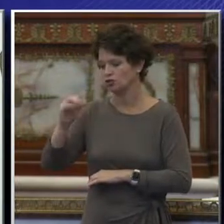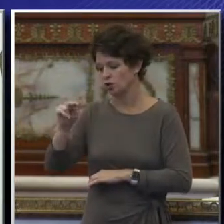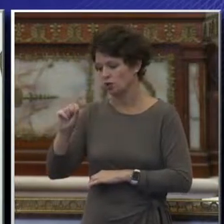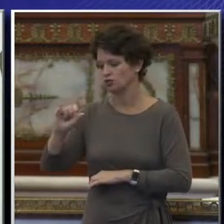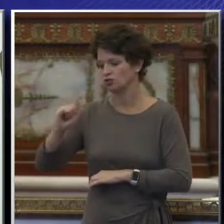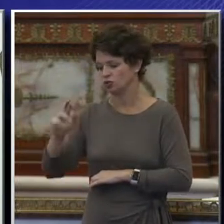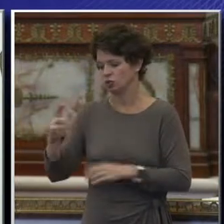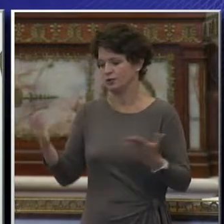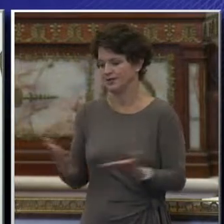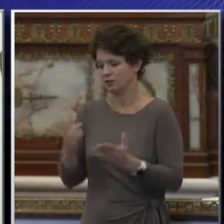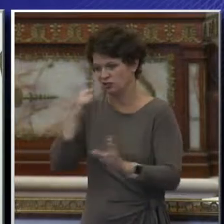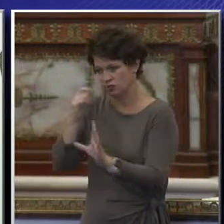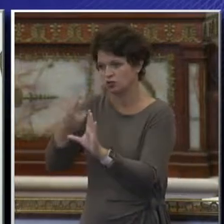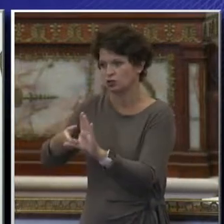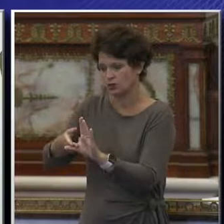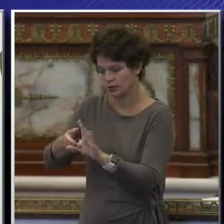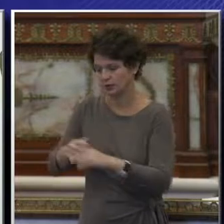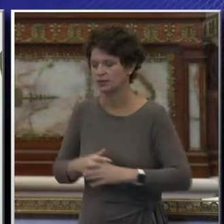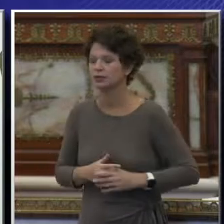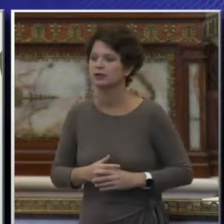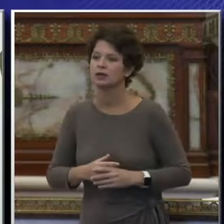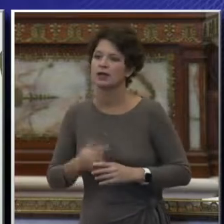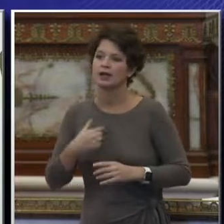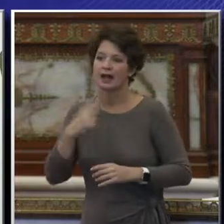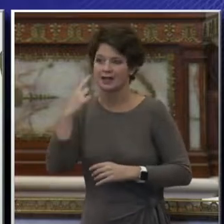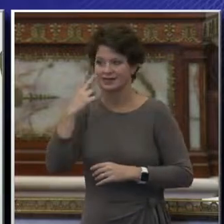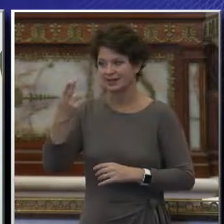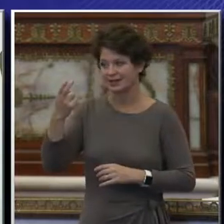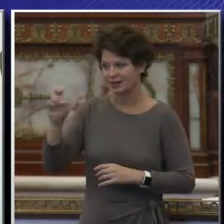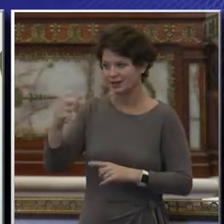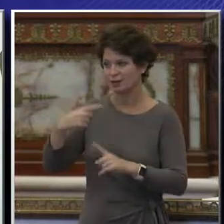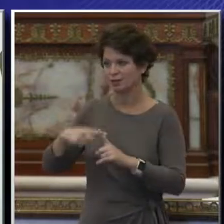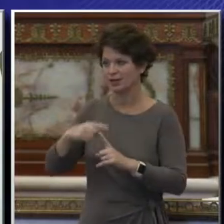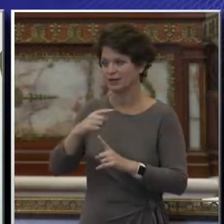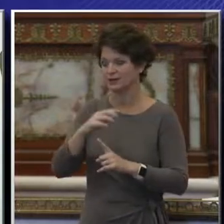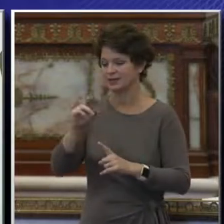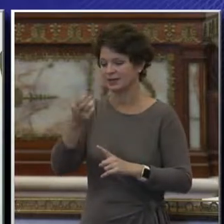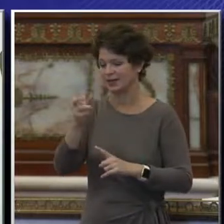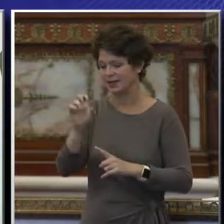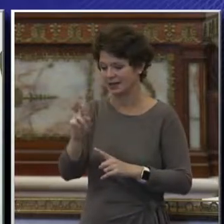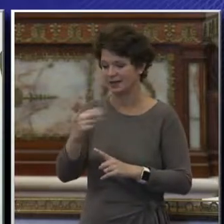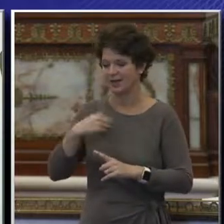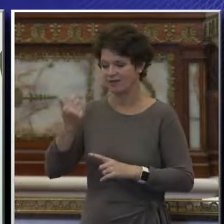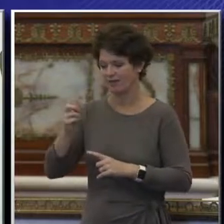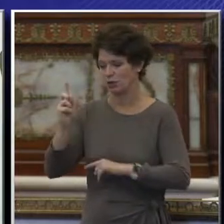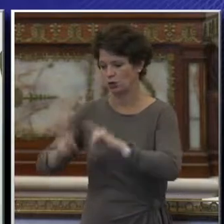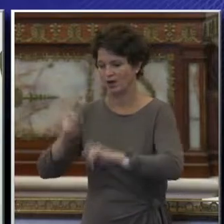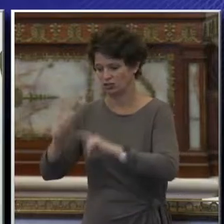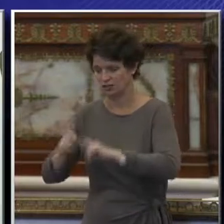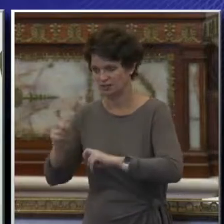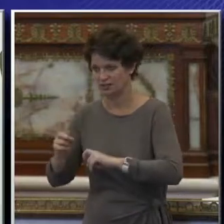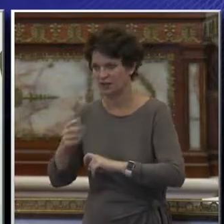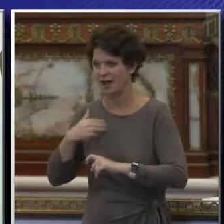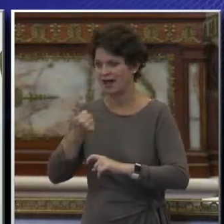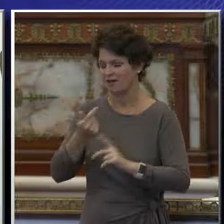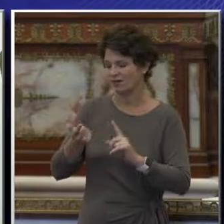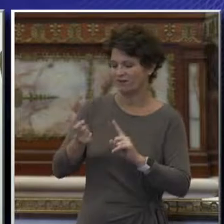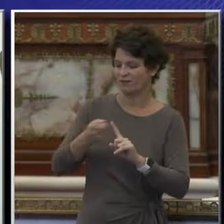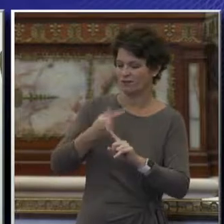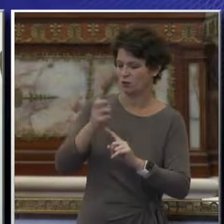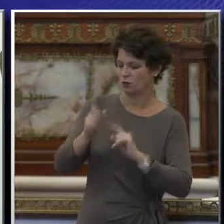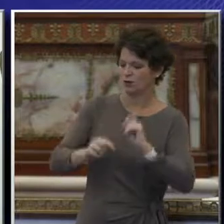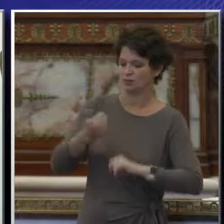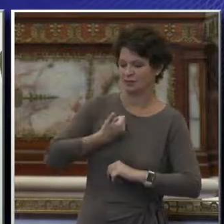today's hearing. And I see he, as well as Councilmember Heenan, has some questions. I just had some initial questions as